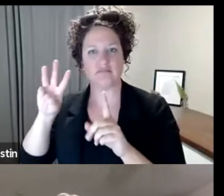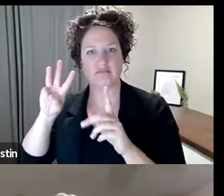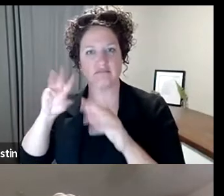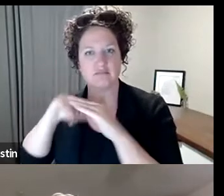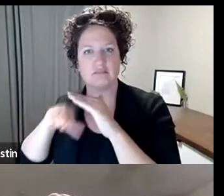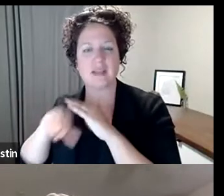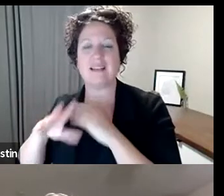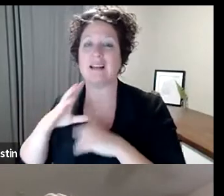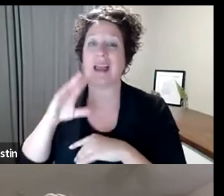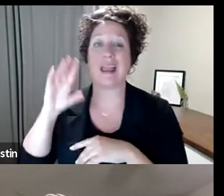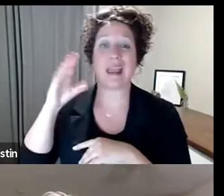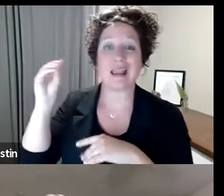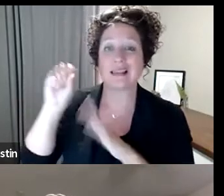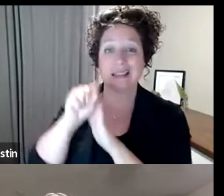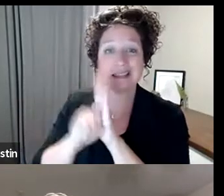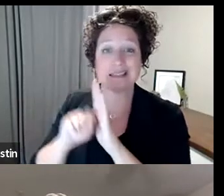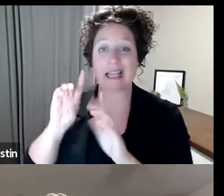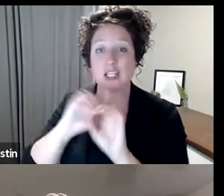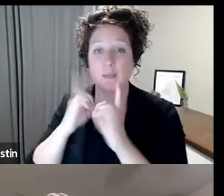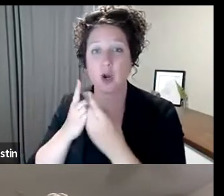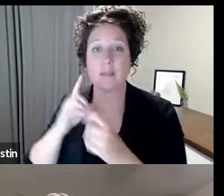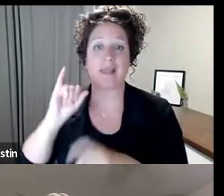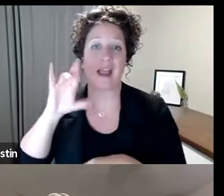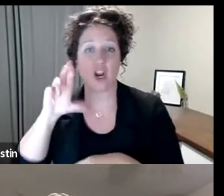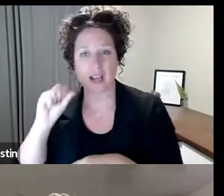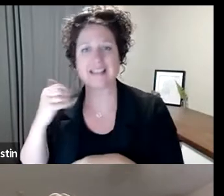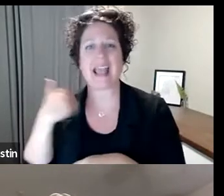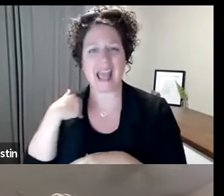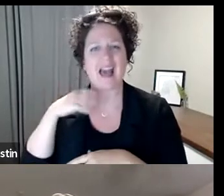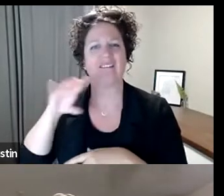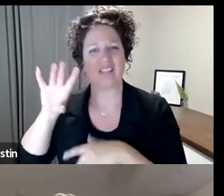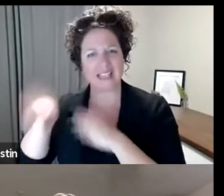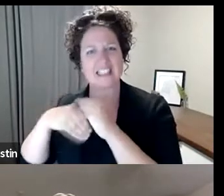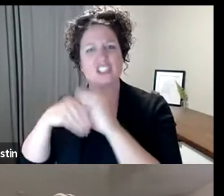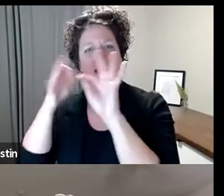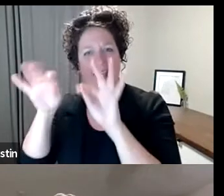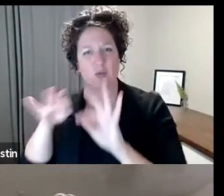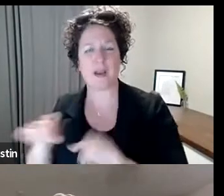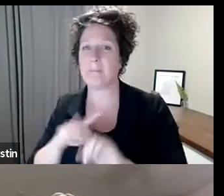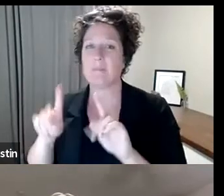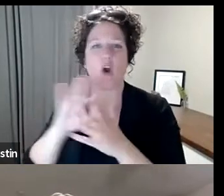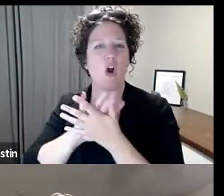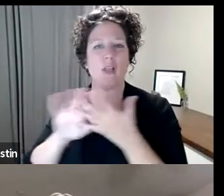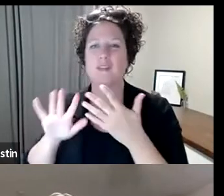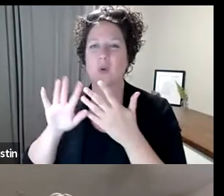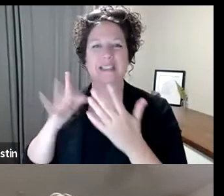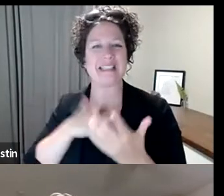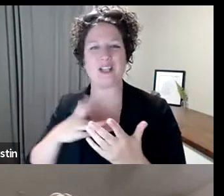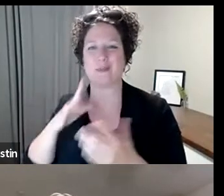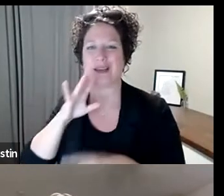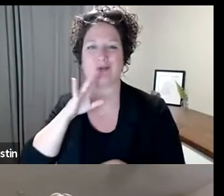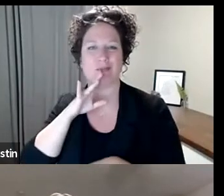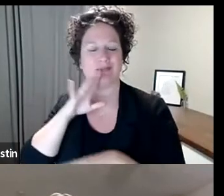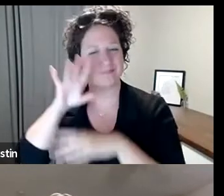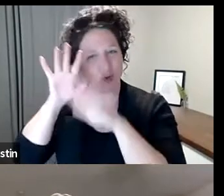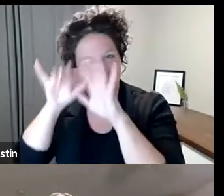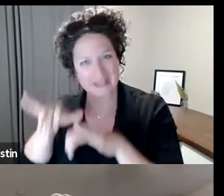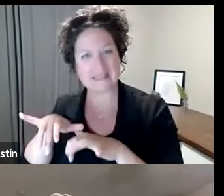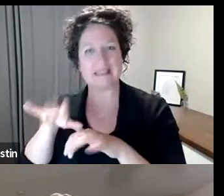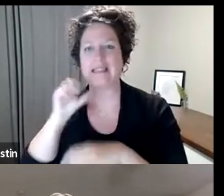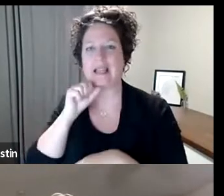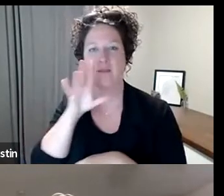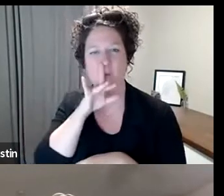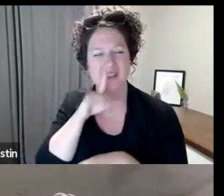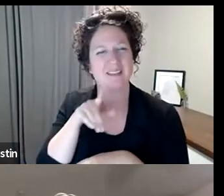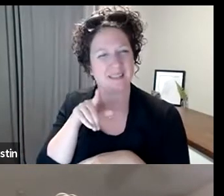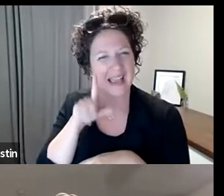State Department and the IRS produce materials in additional languages, but all of those tend to be written. And as you've mentioned, you